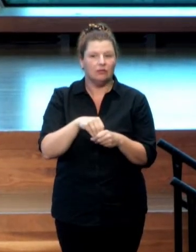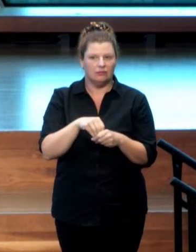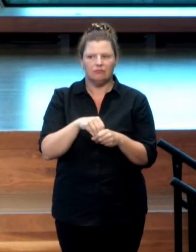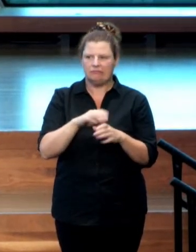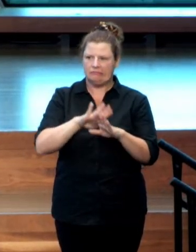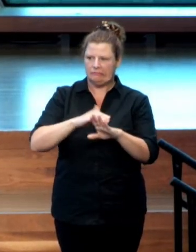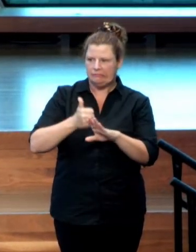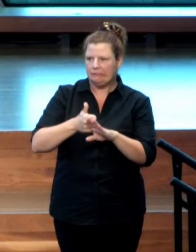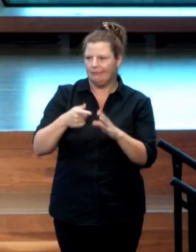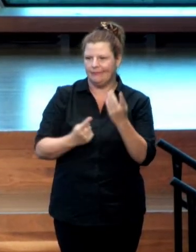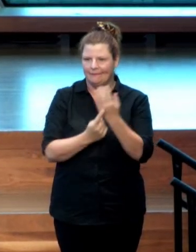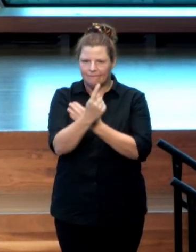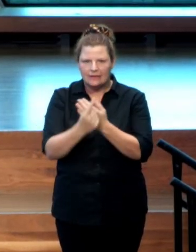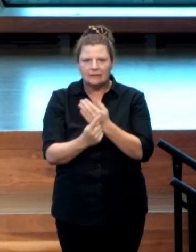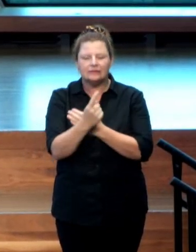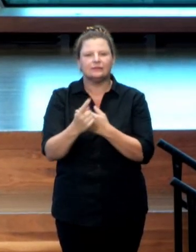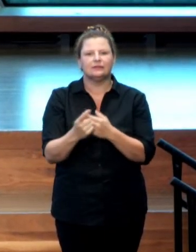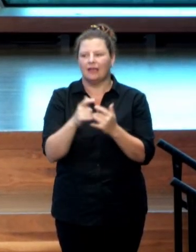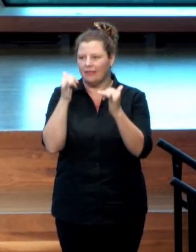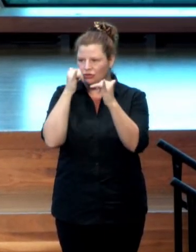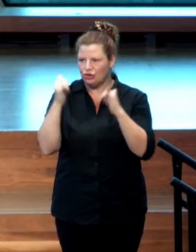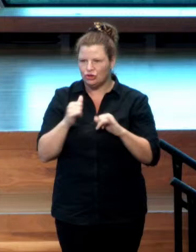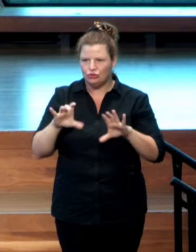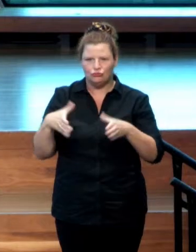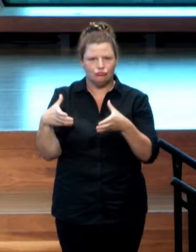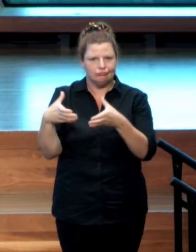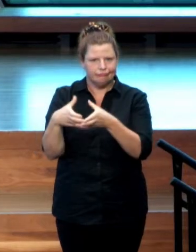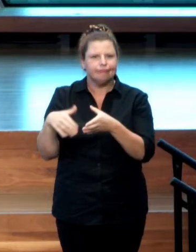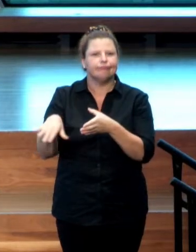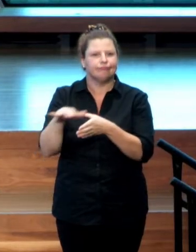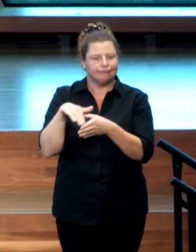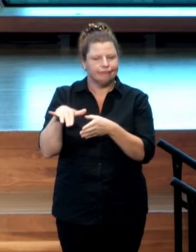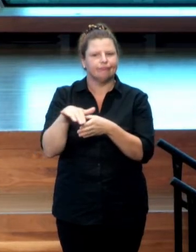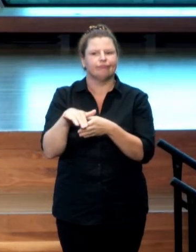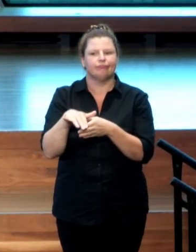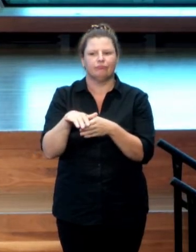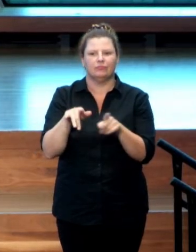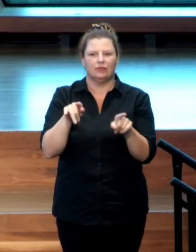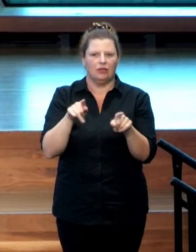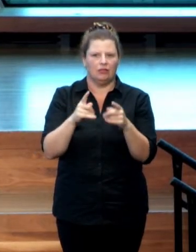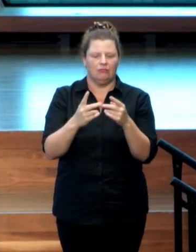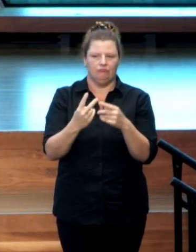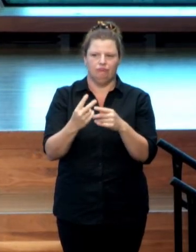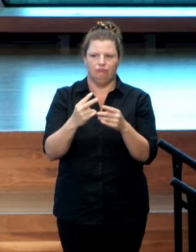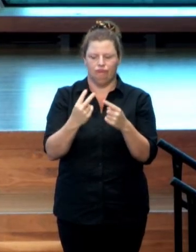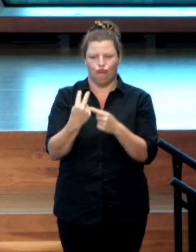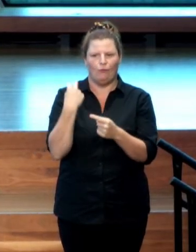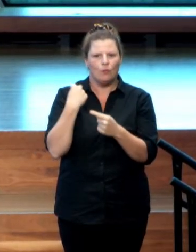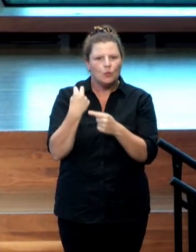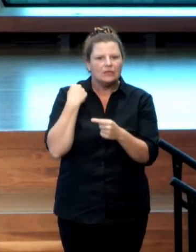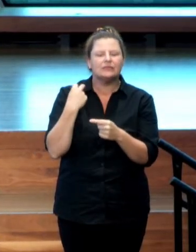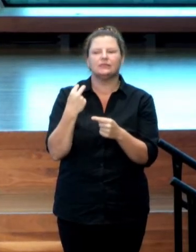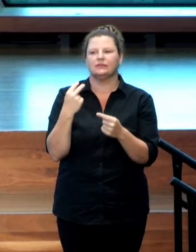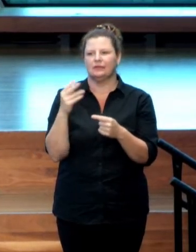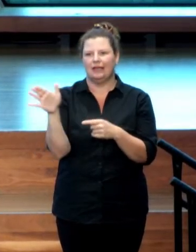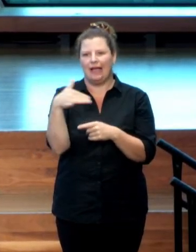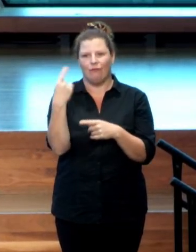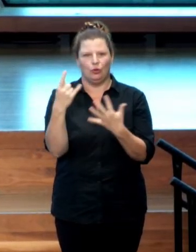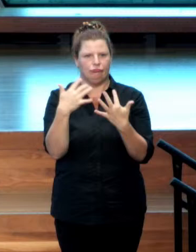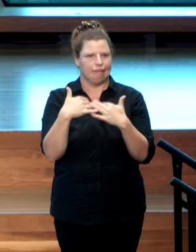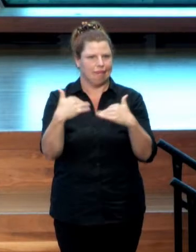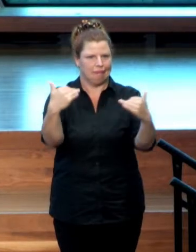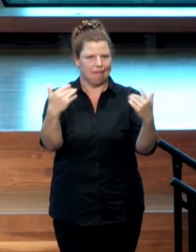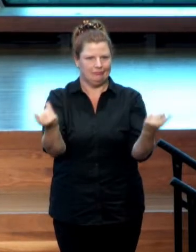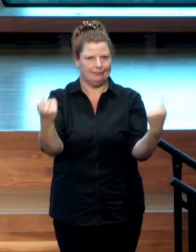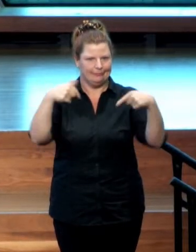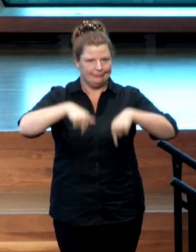event happen, as well as the judges and reviewers, and everyone who's gathered here at